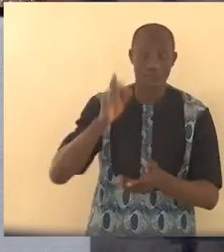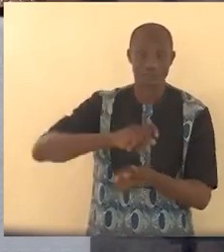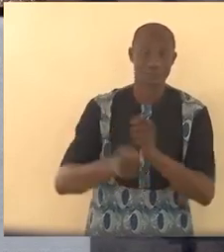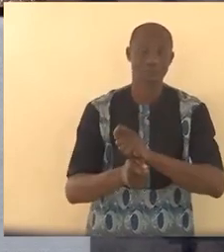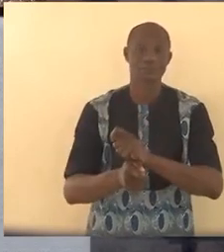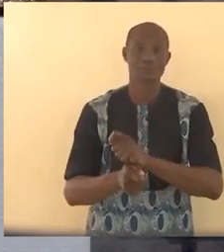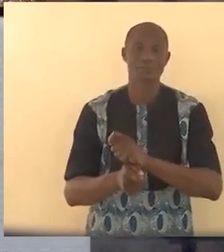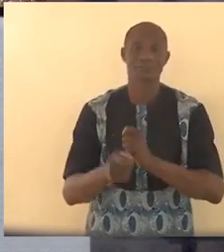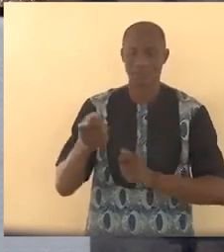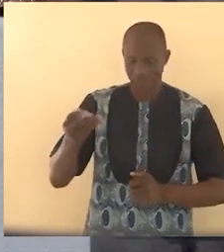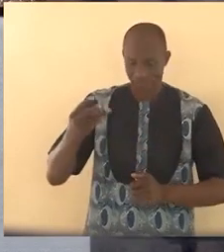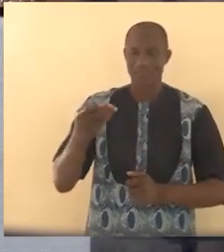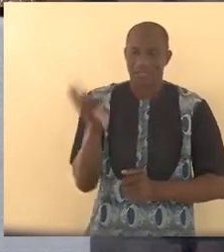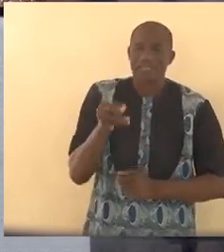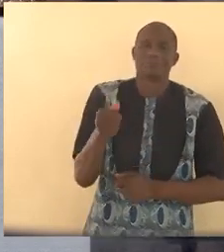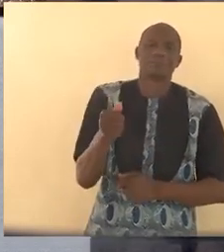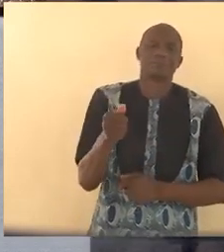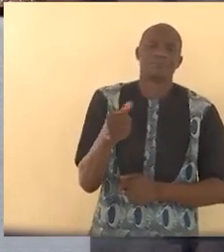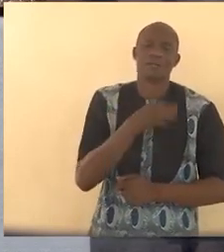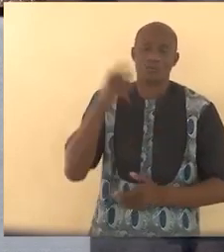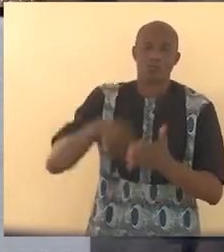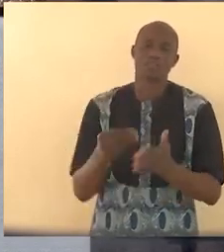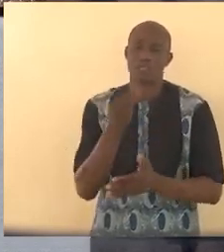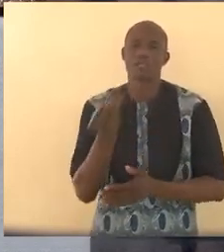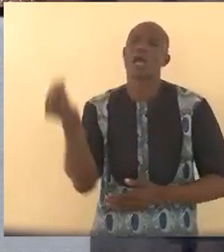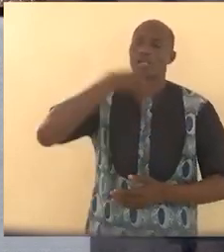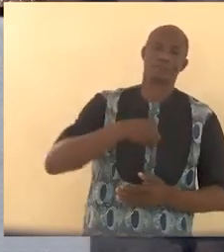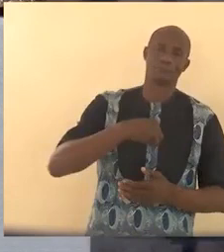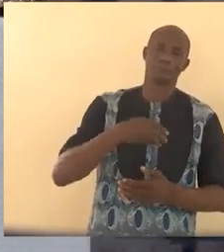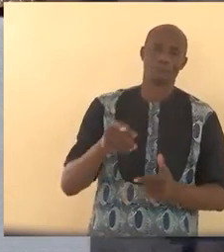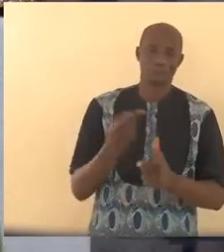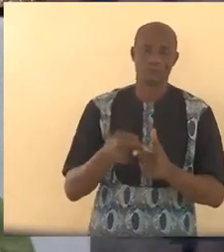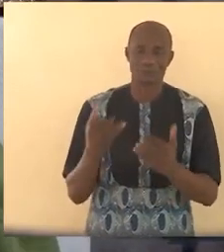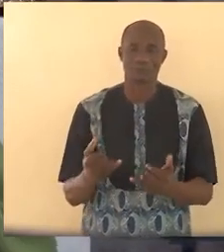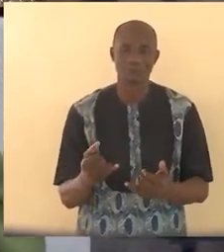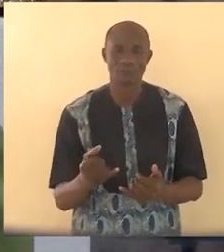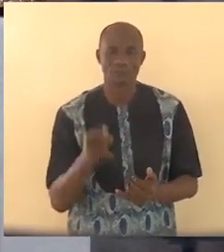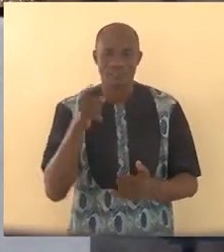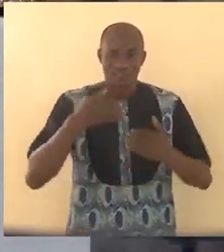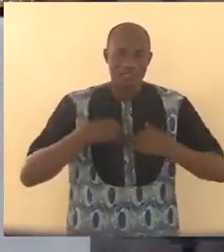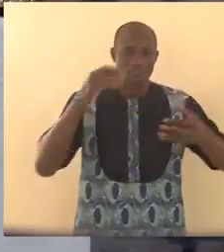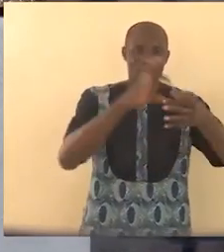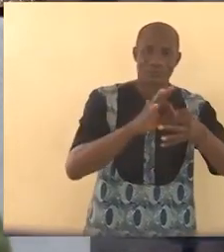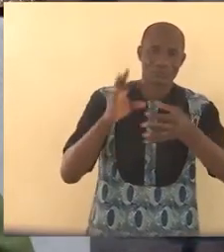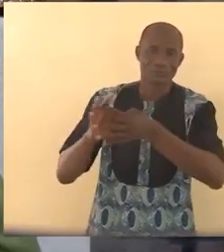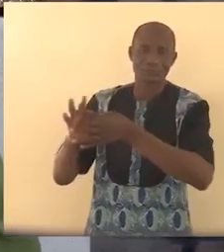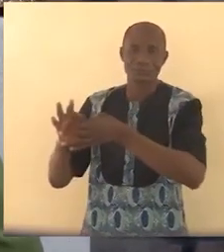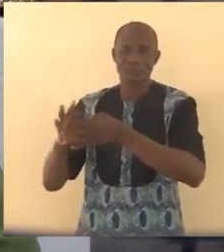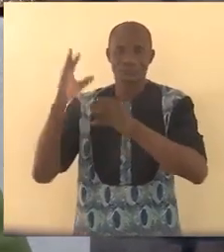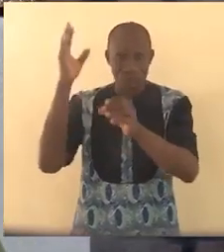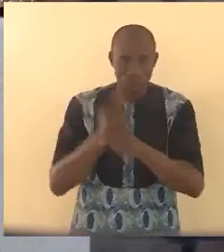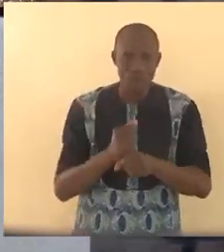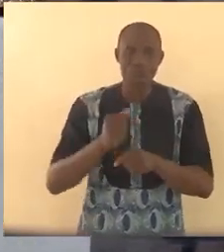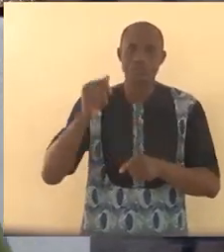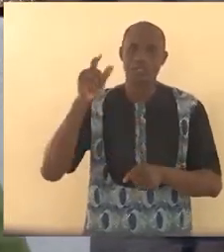change? Himself and what he's consuming. Then they now say, look, he had connection and he did exams and he